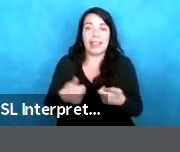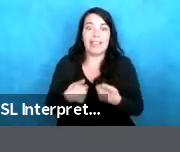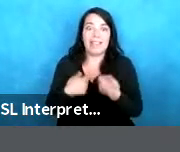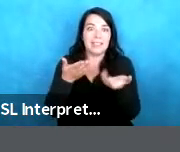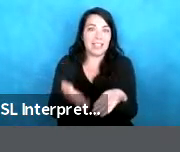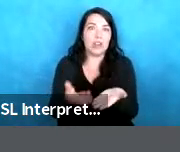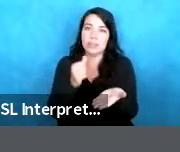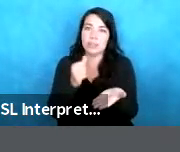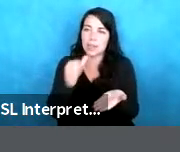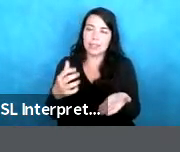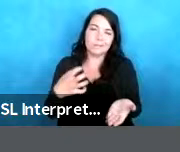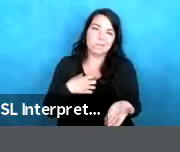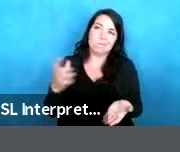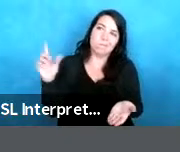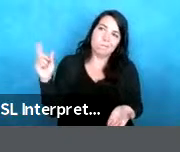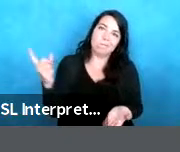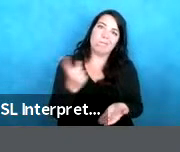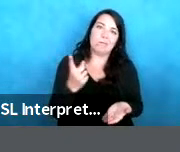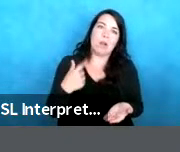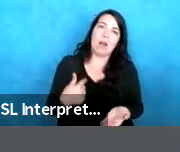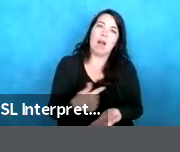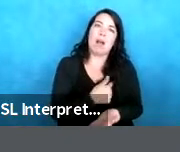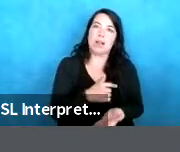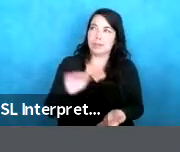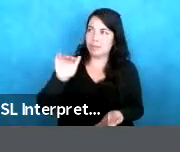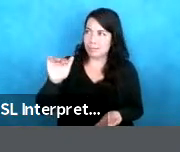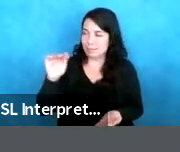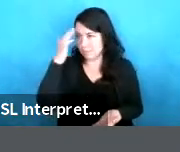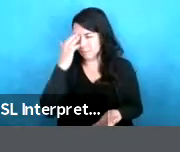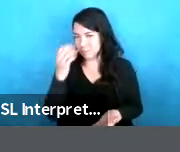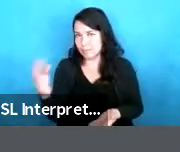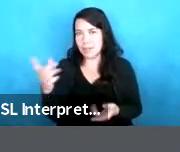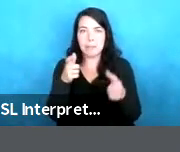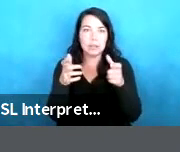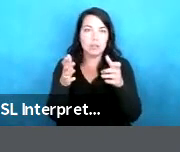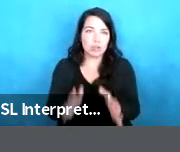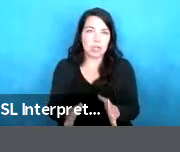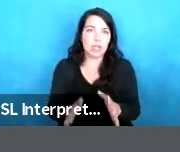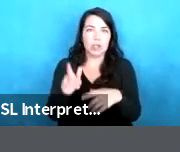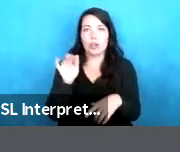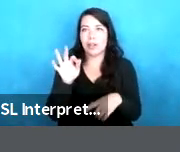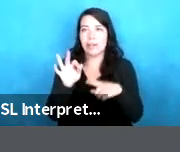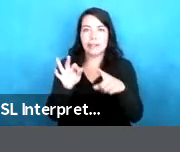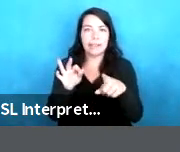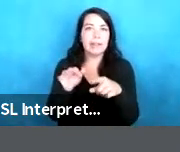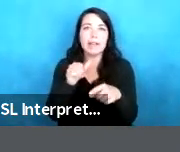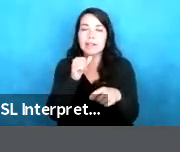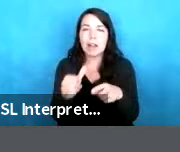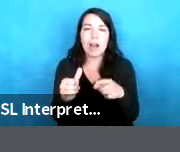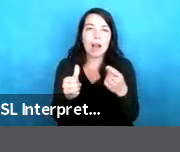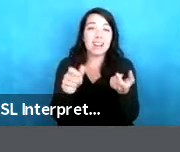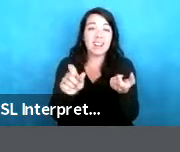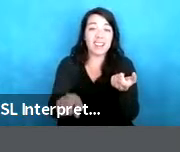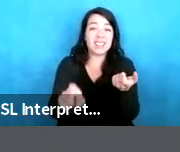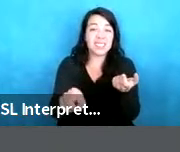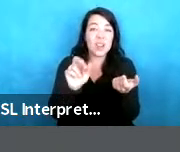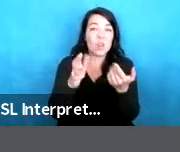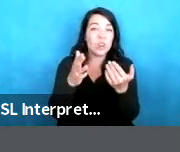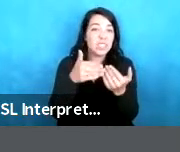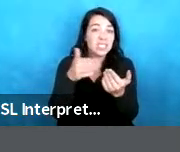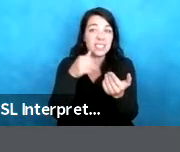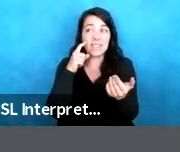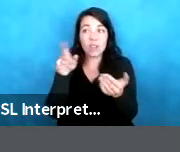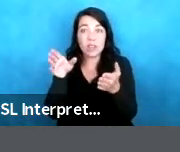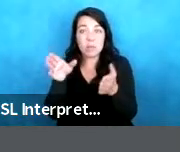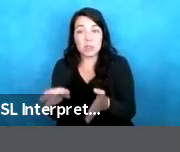City Council, authorizes the city administrator to take actions it deems necessary or convenient to lien the individual properties, pursue foreclosure of the